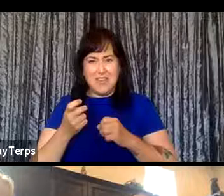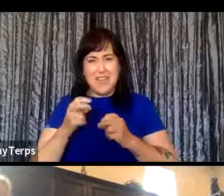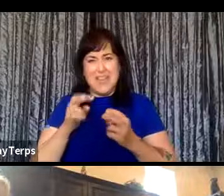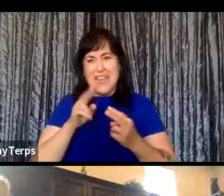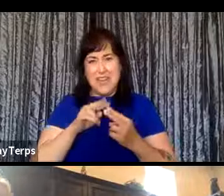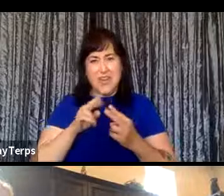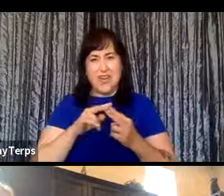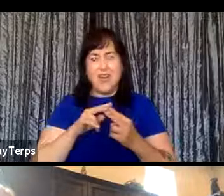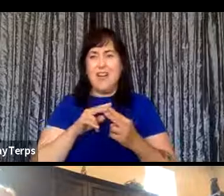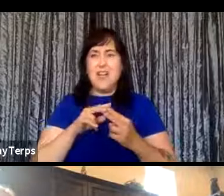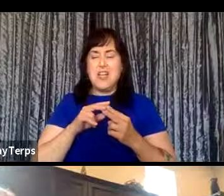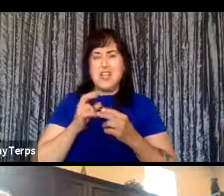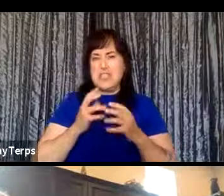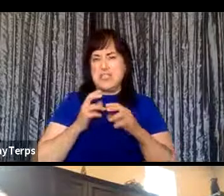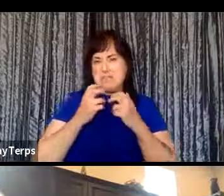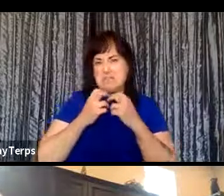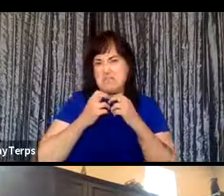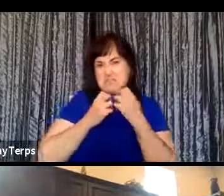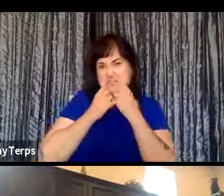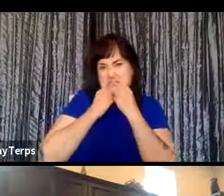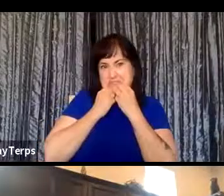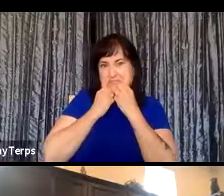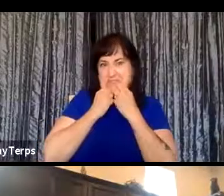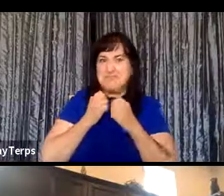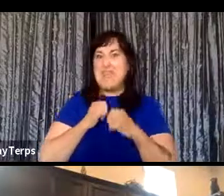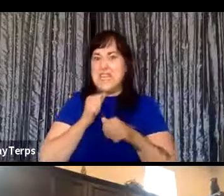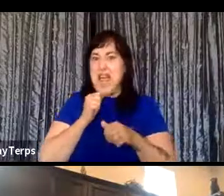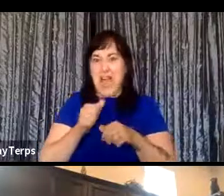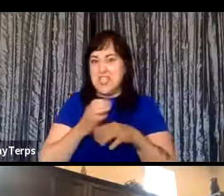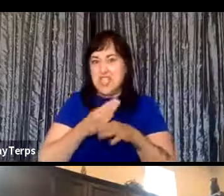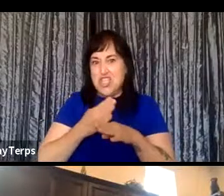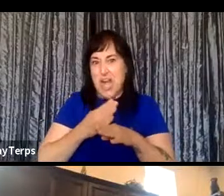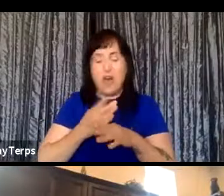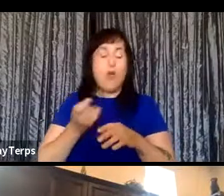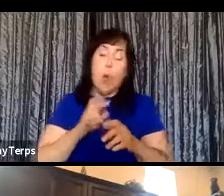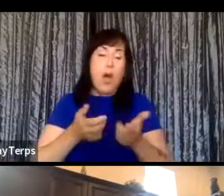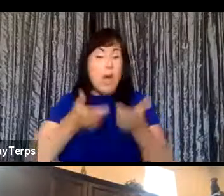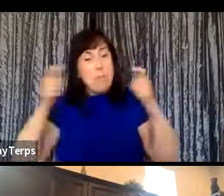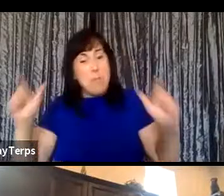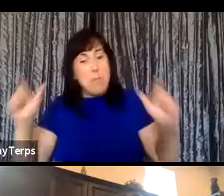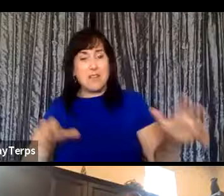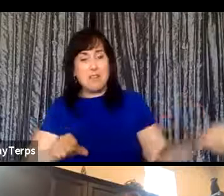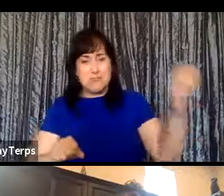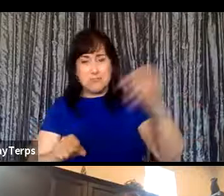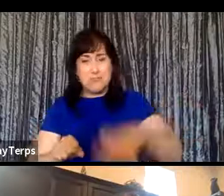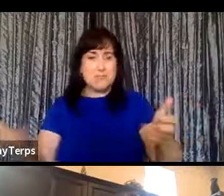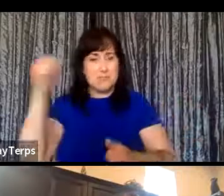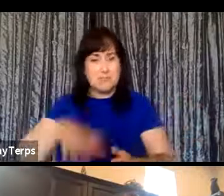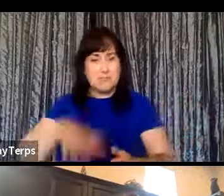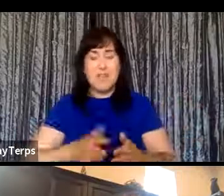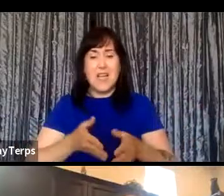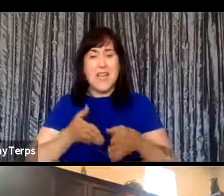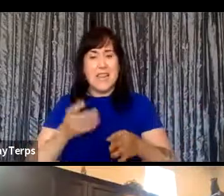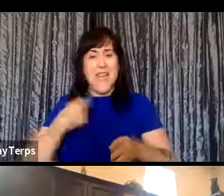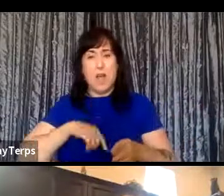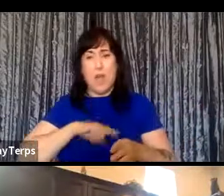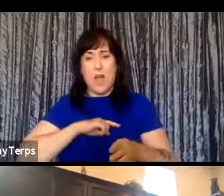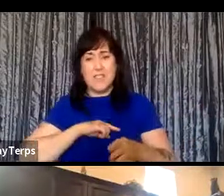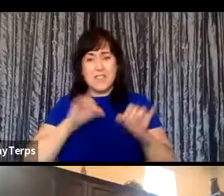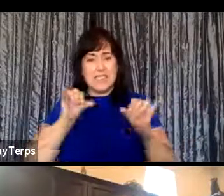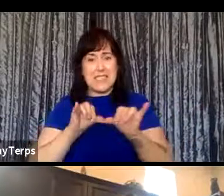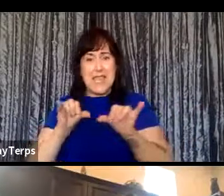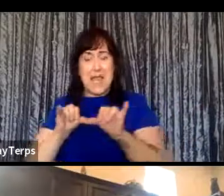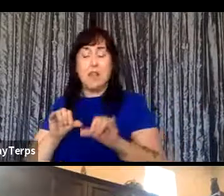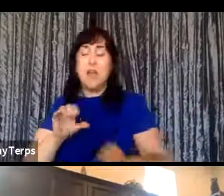amount, or a big amount. Basically, it's going to allow us to be able to basically scale it all the time. Kendra, if you've got a